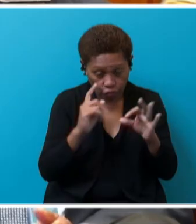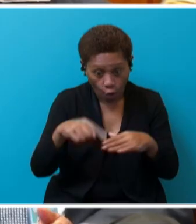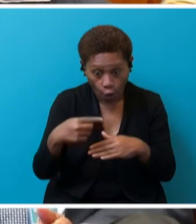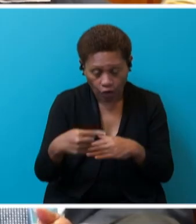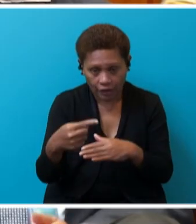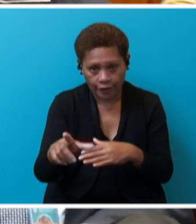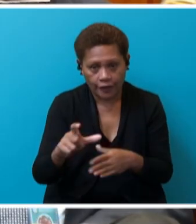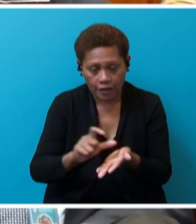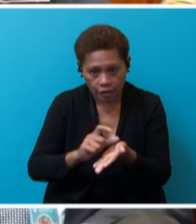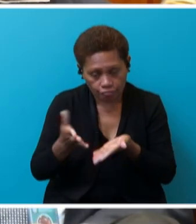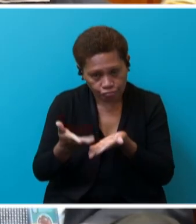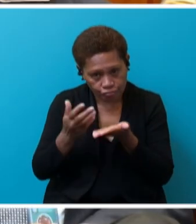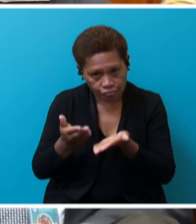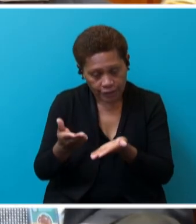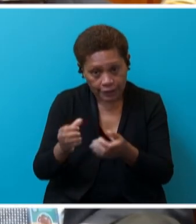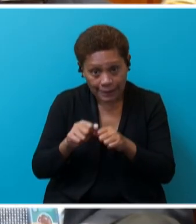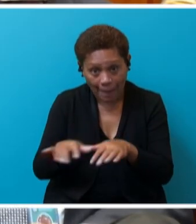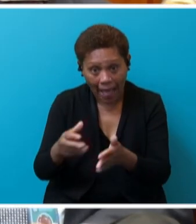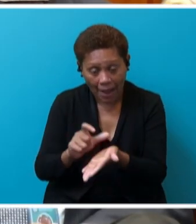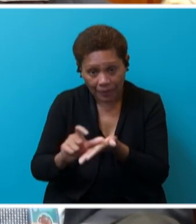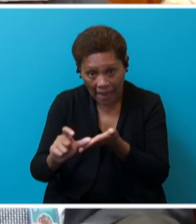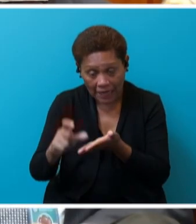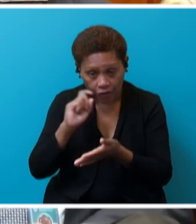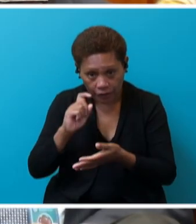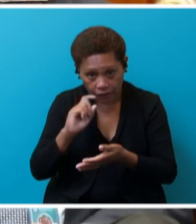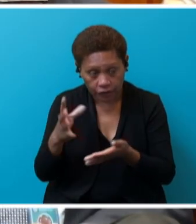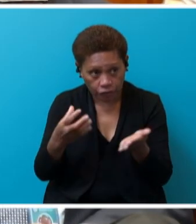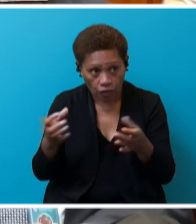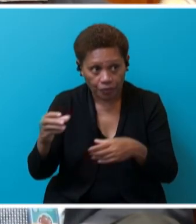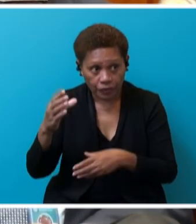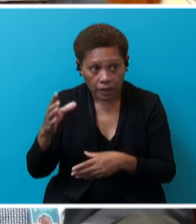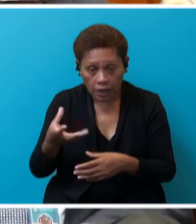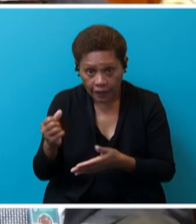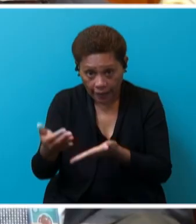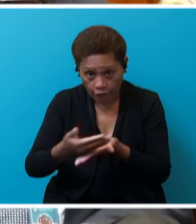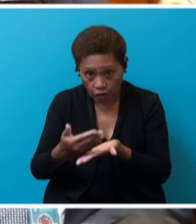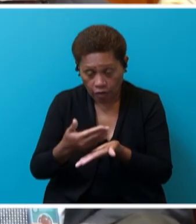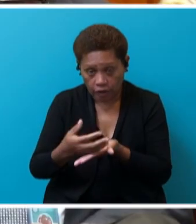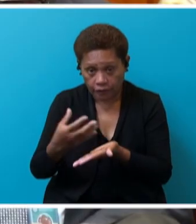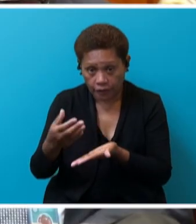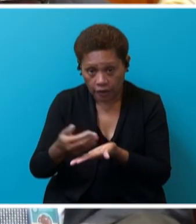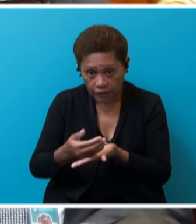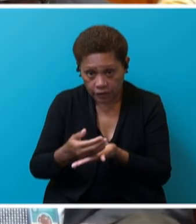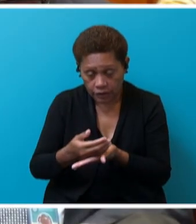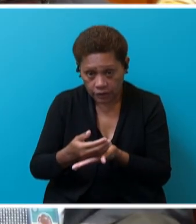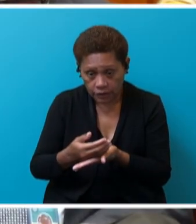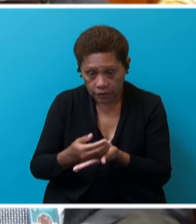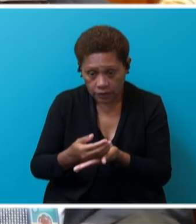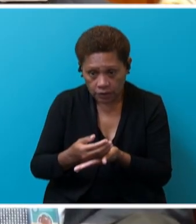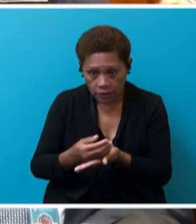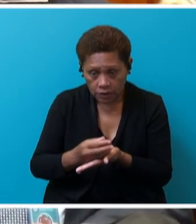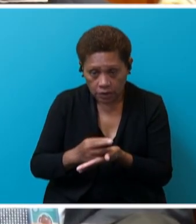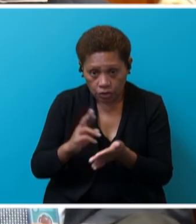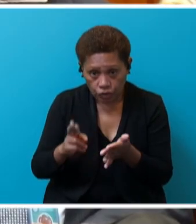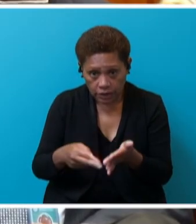water. Mr. Speaker, while these projects may vary in scale, collectively they form the foundation of our national water resilience.